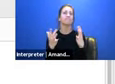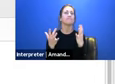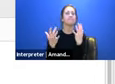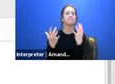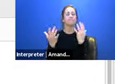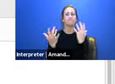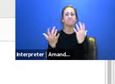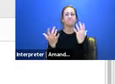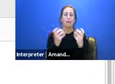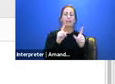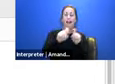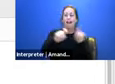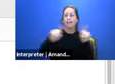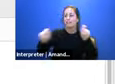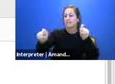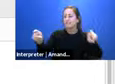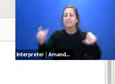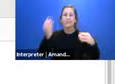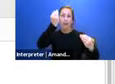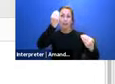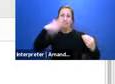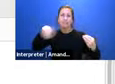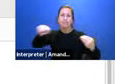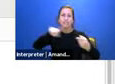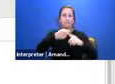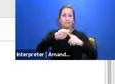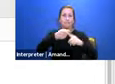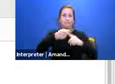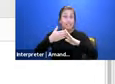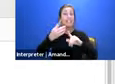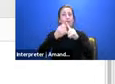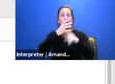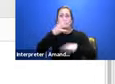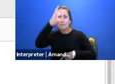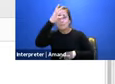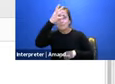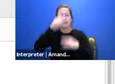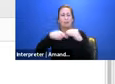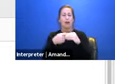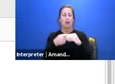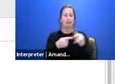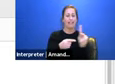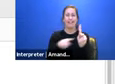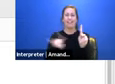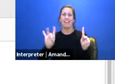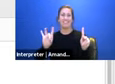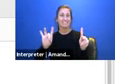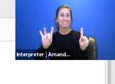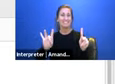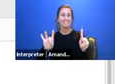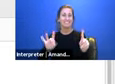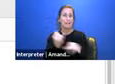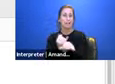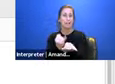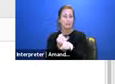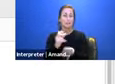questions about the thoughts from our community and our parents surrounding K-8. So the very first one talks about, am